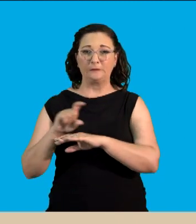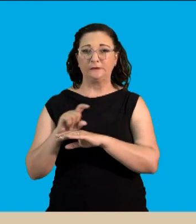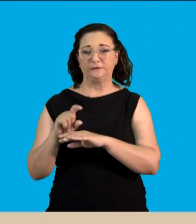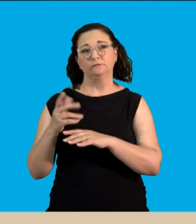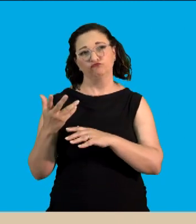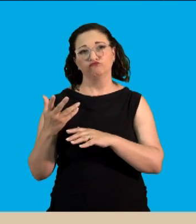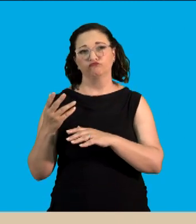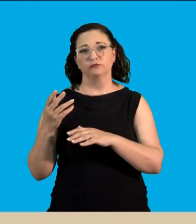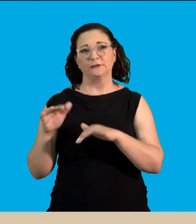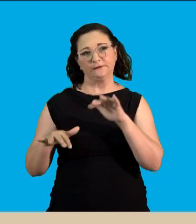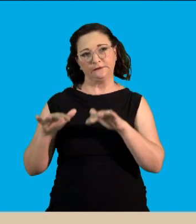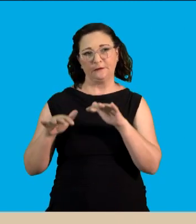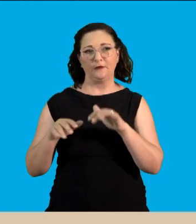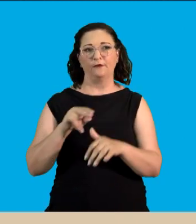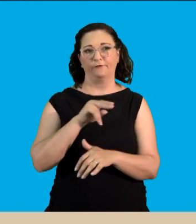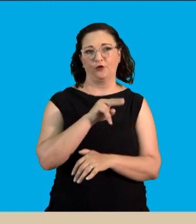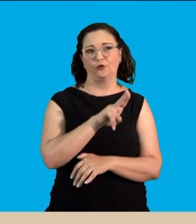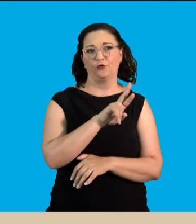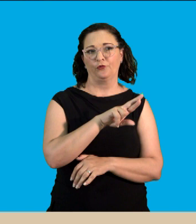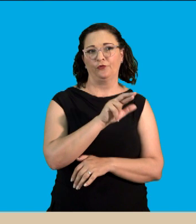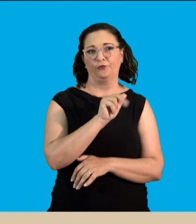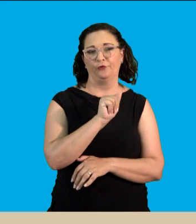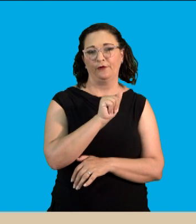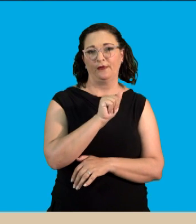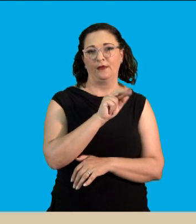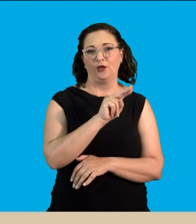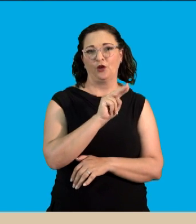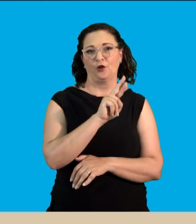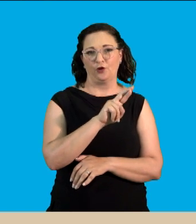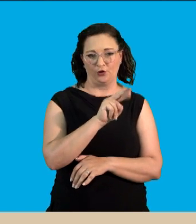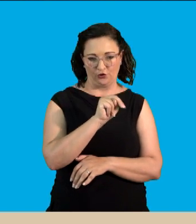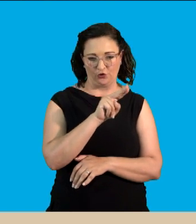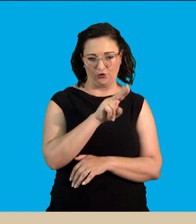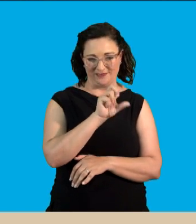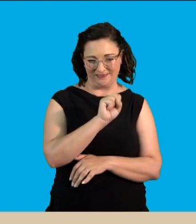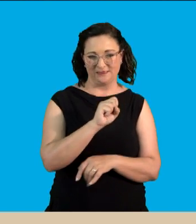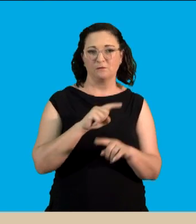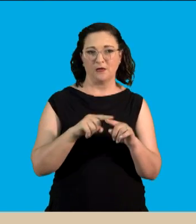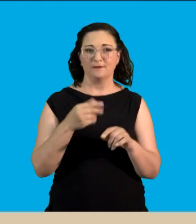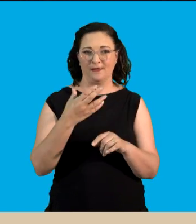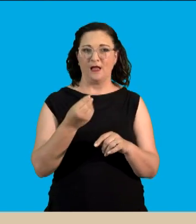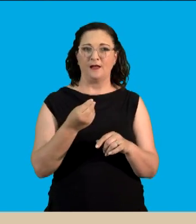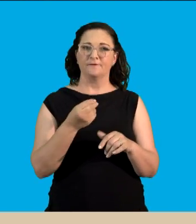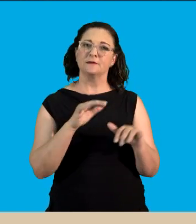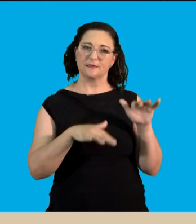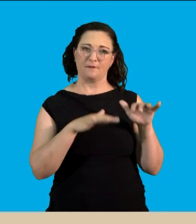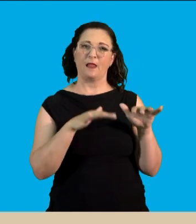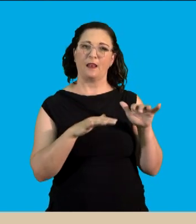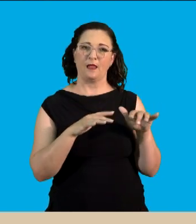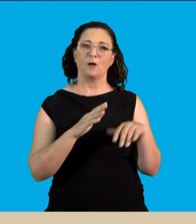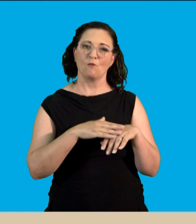the atmosphere, it is similar to Uranus. We have already said that it has a thick atmosphere. It consists of